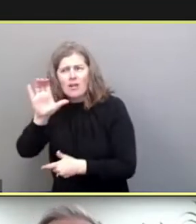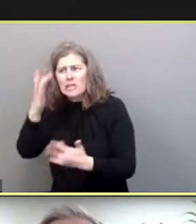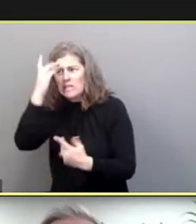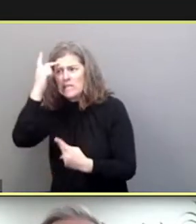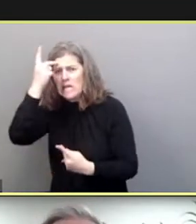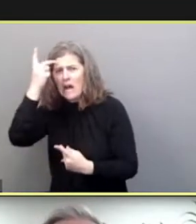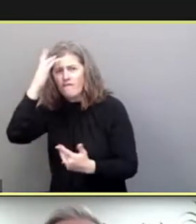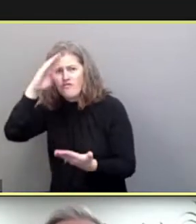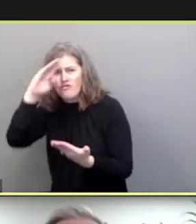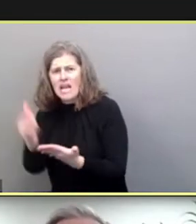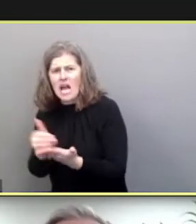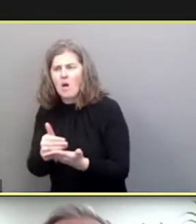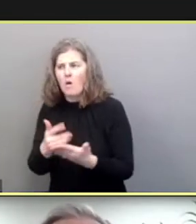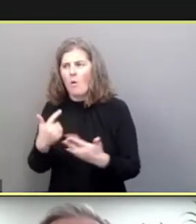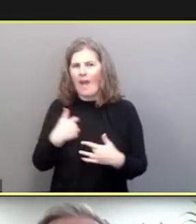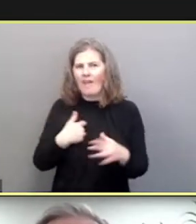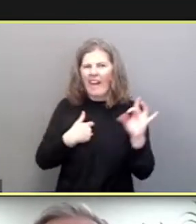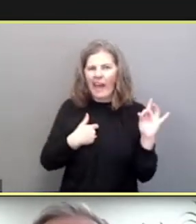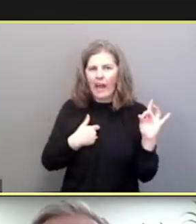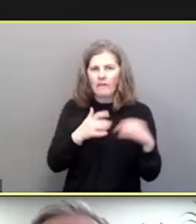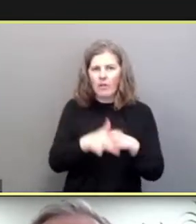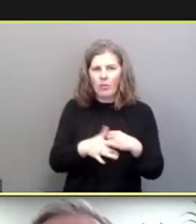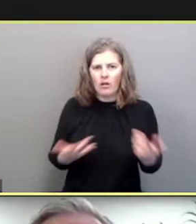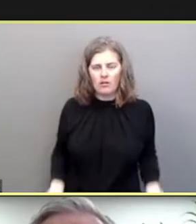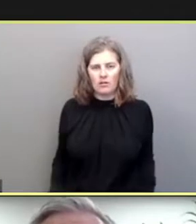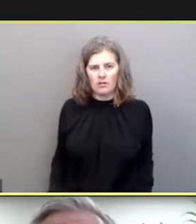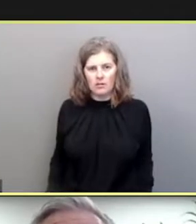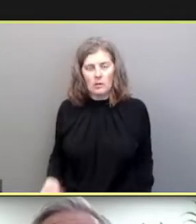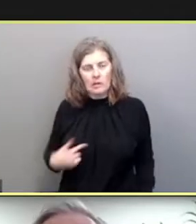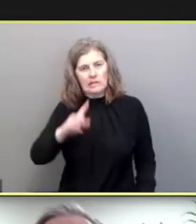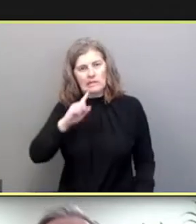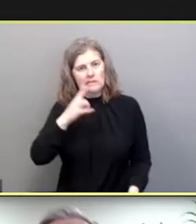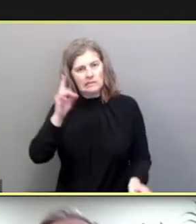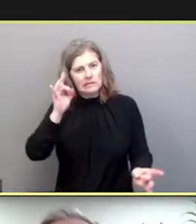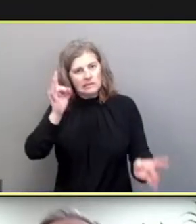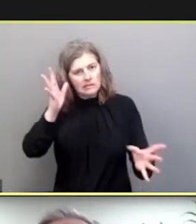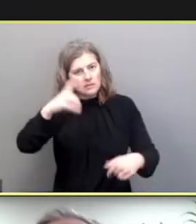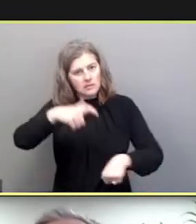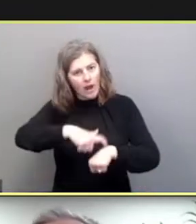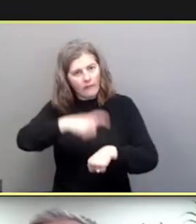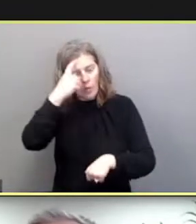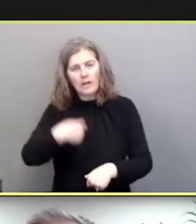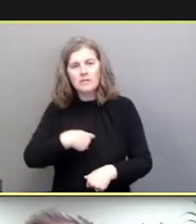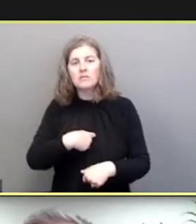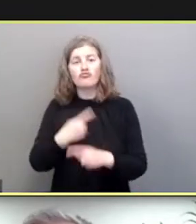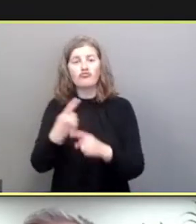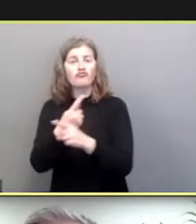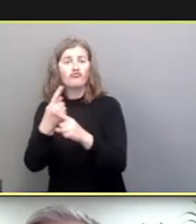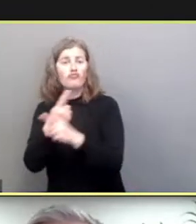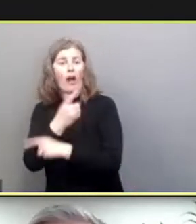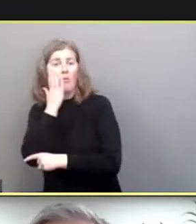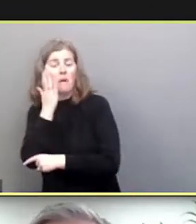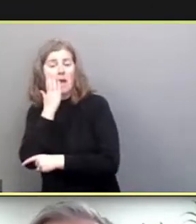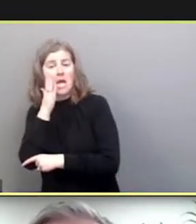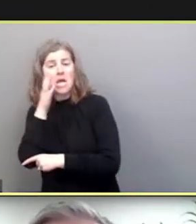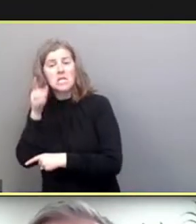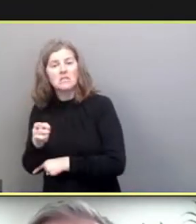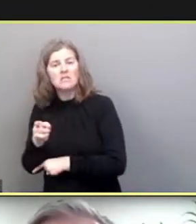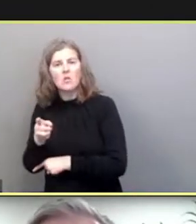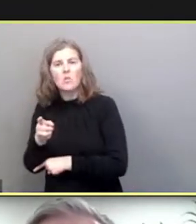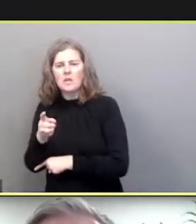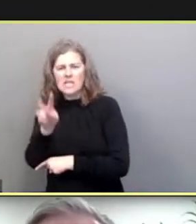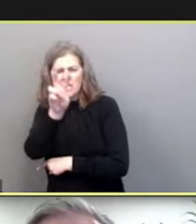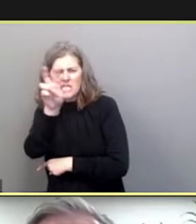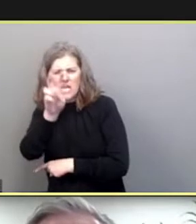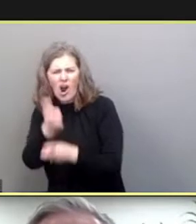open. And so this is a really serious time. Again, general medical surgical beds for COVID patients, hard to read, but I think